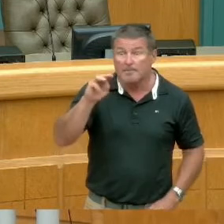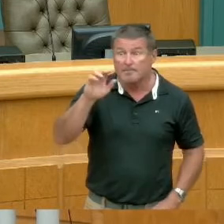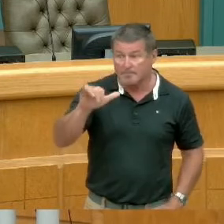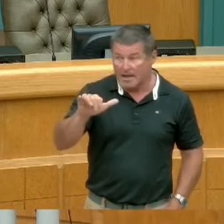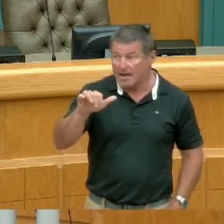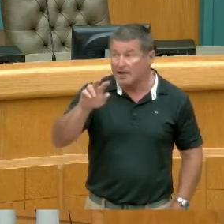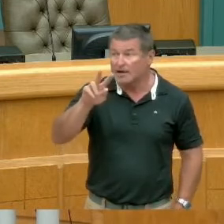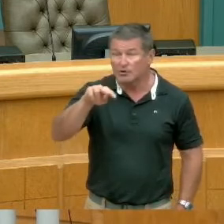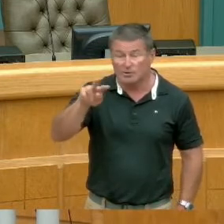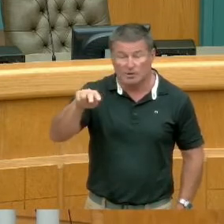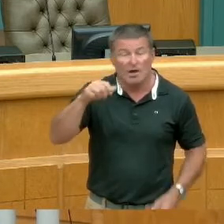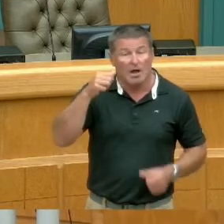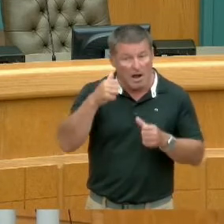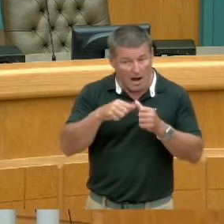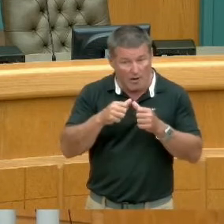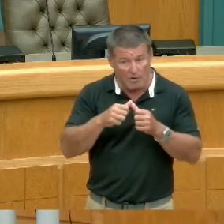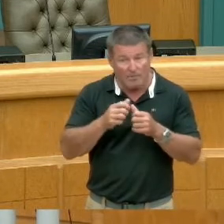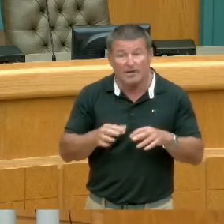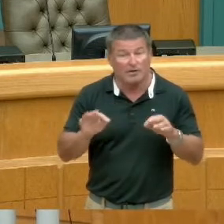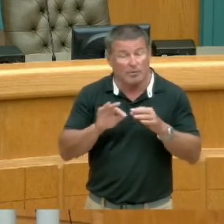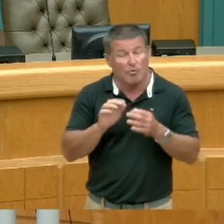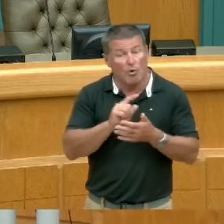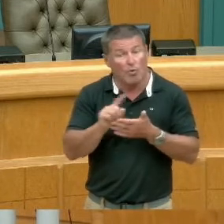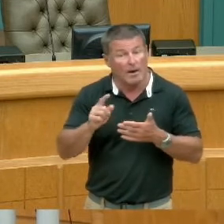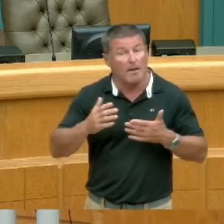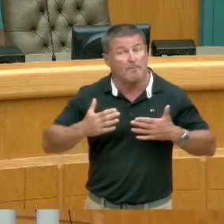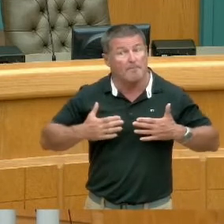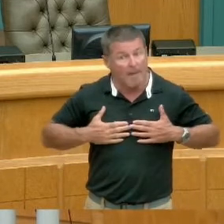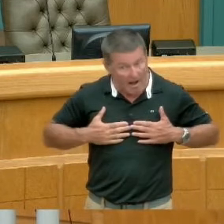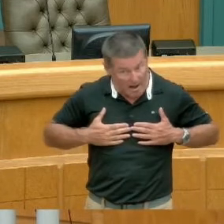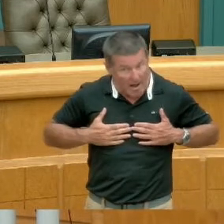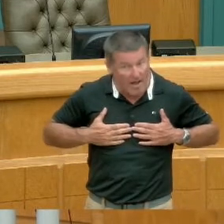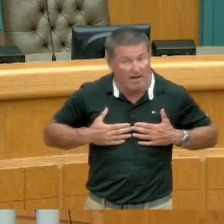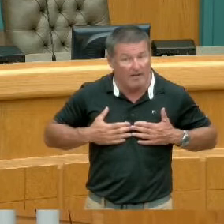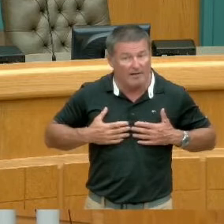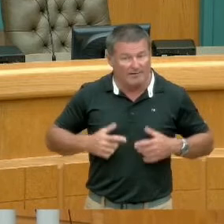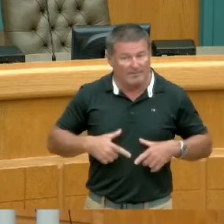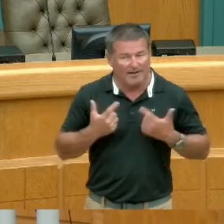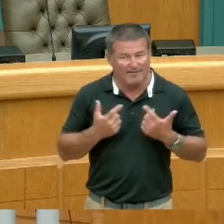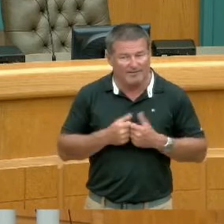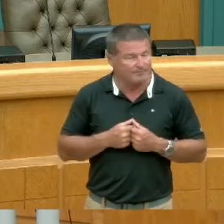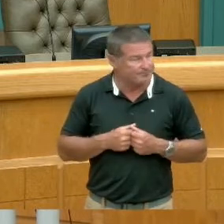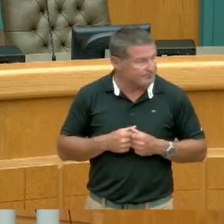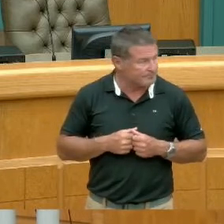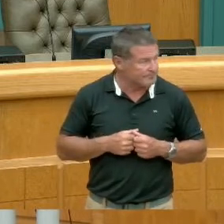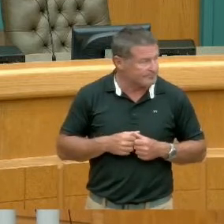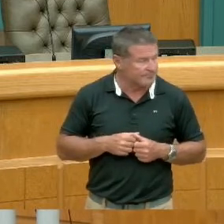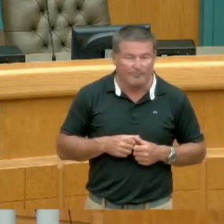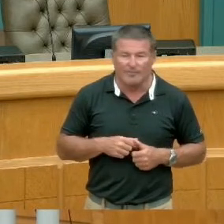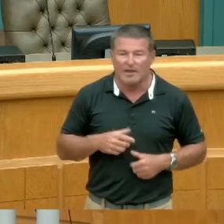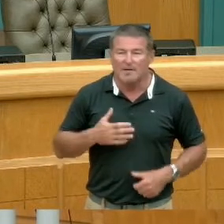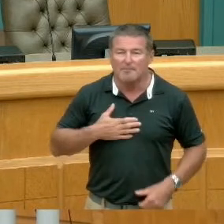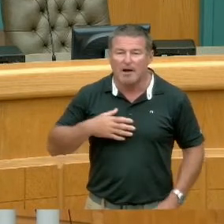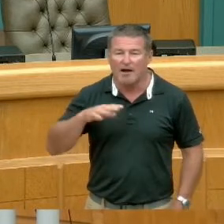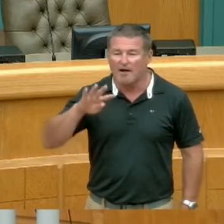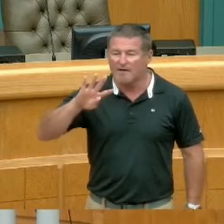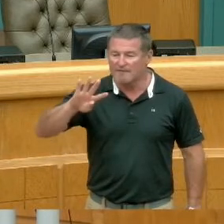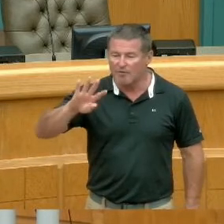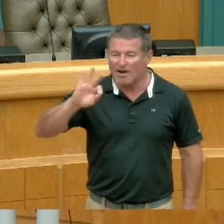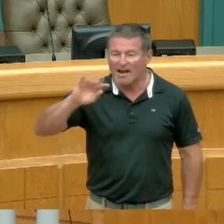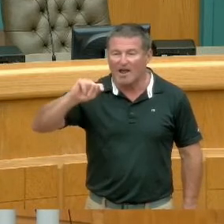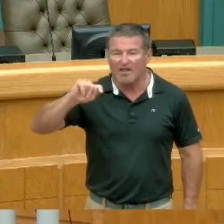I'm reminded that it's an important week in my life. Well, I've been experiencing our 49th wedding anniversary this